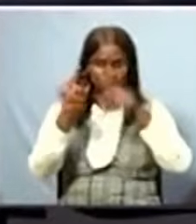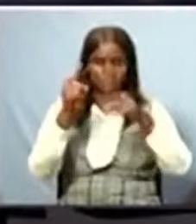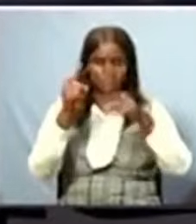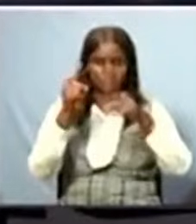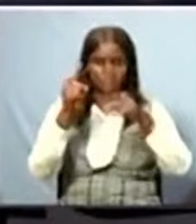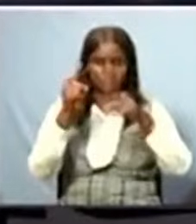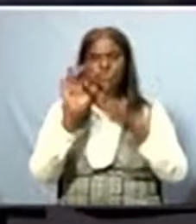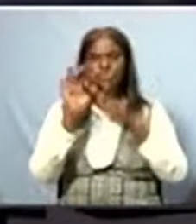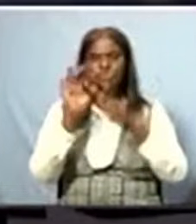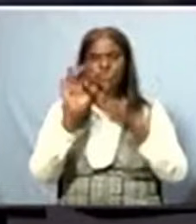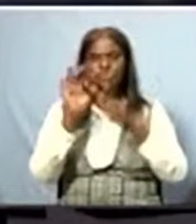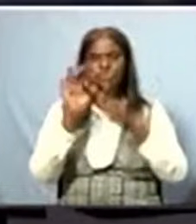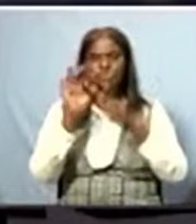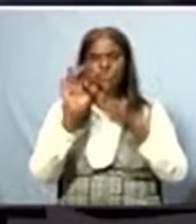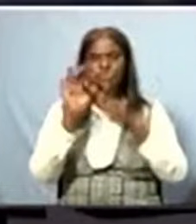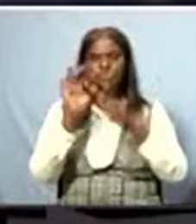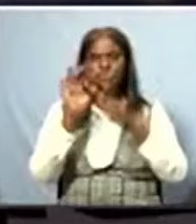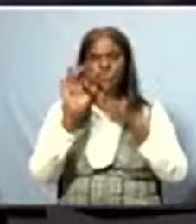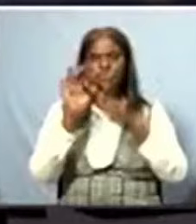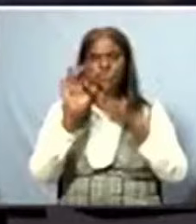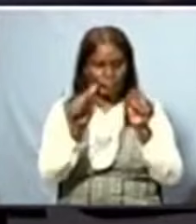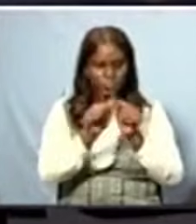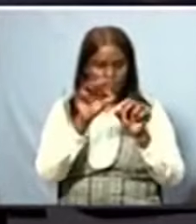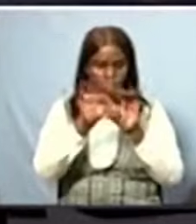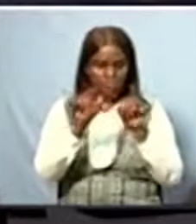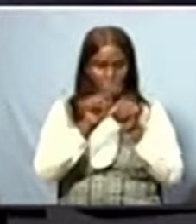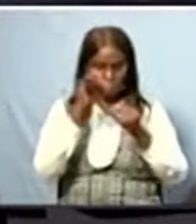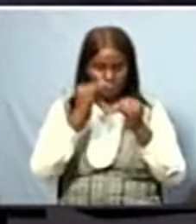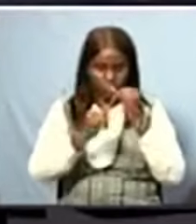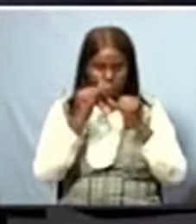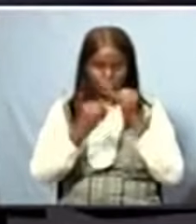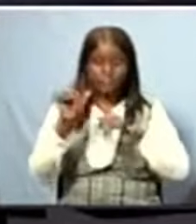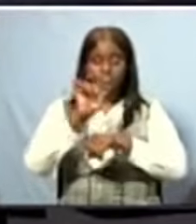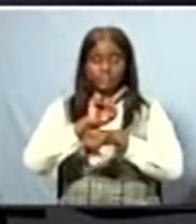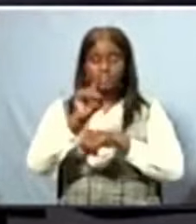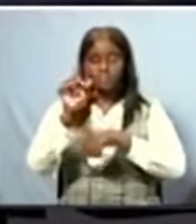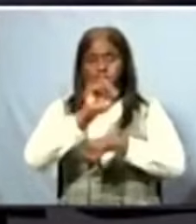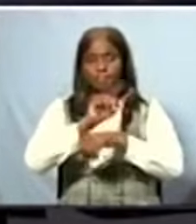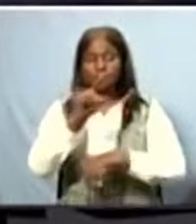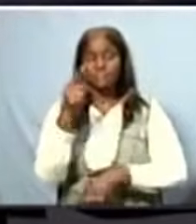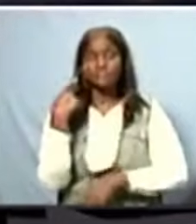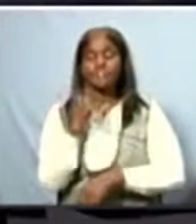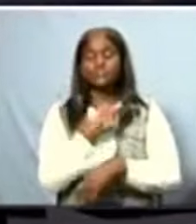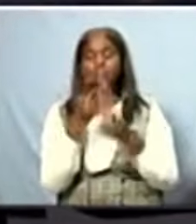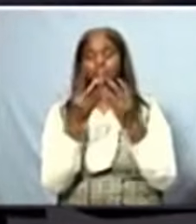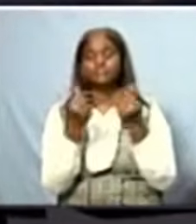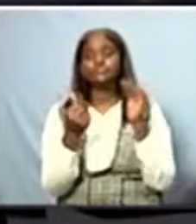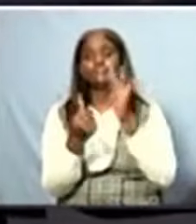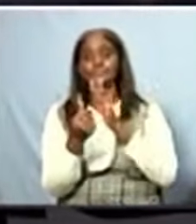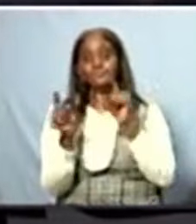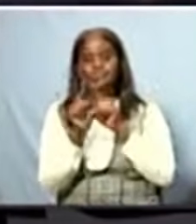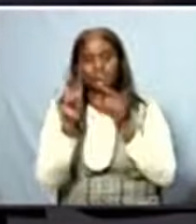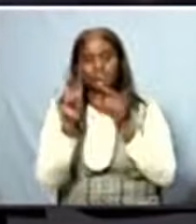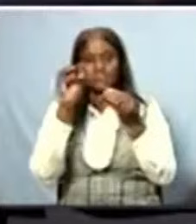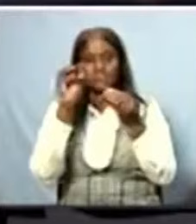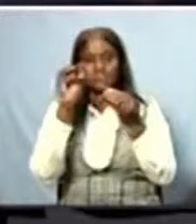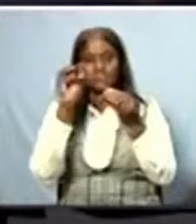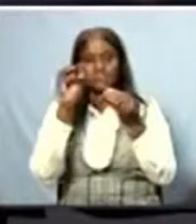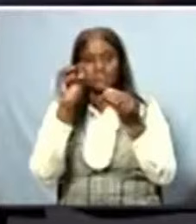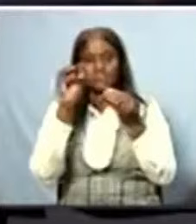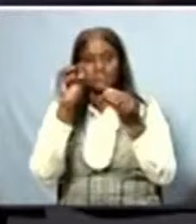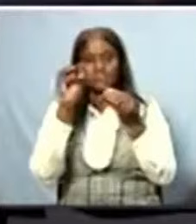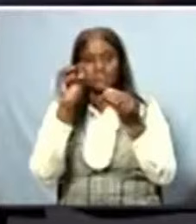of the council after a general election and ending on the day Parliament is dissolved. Additionally,